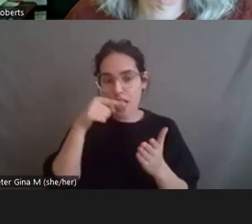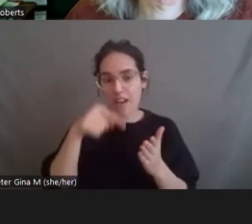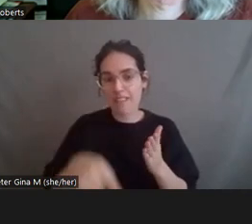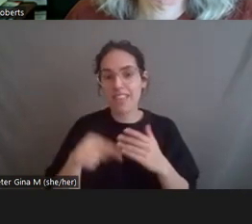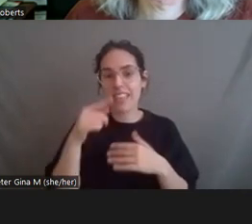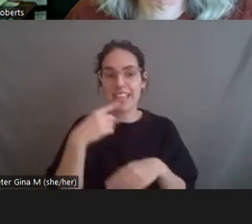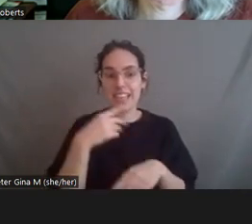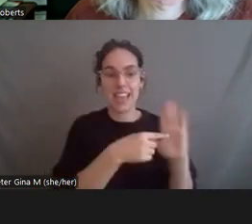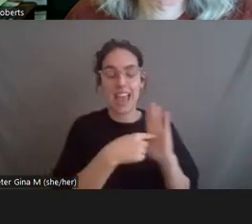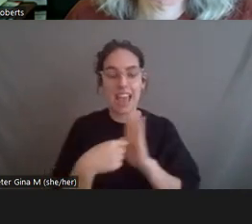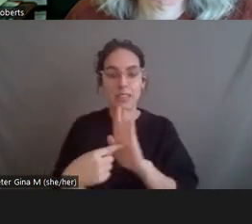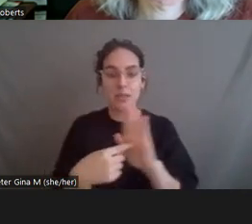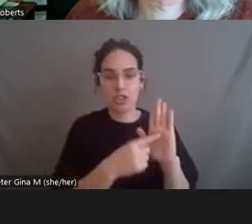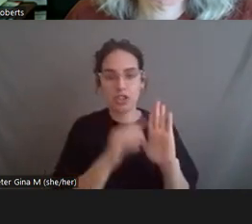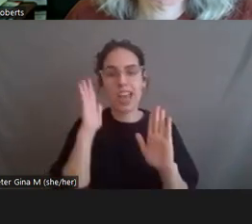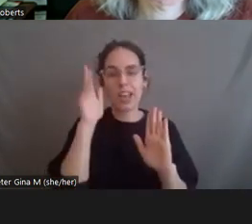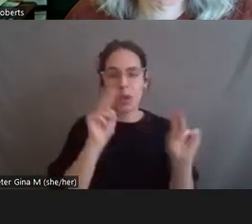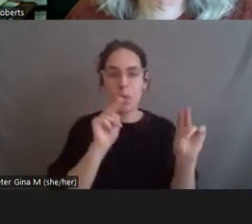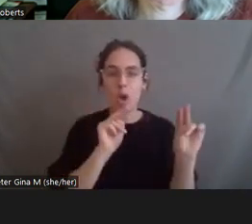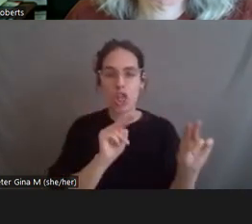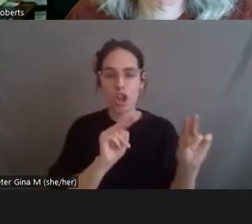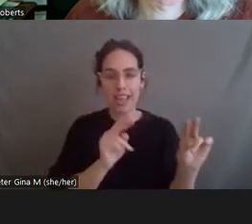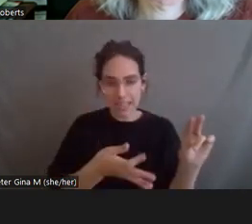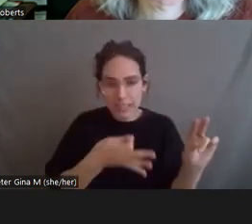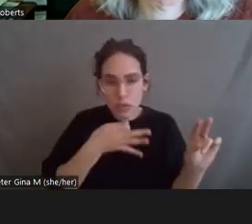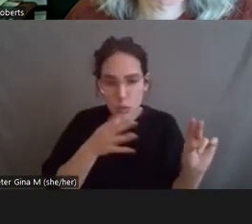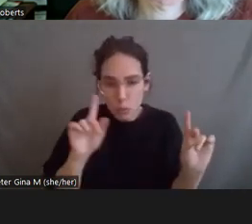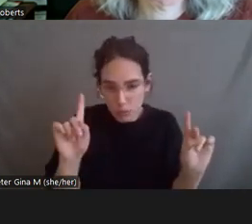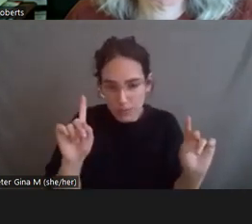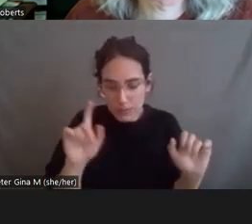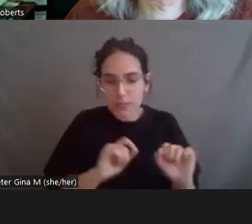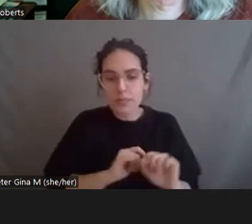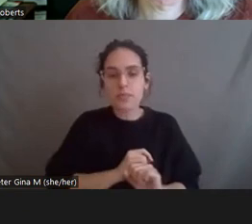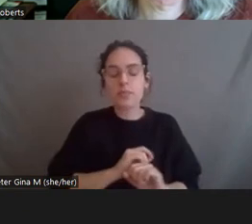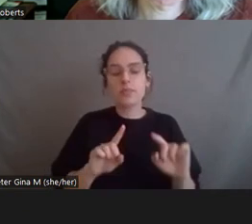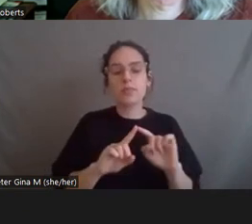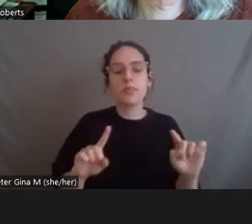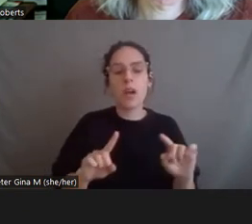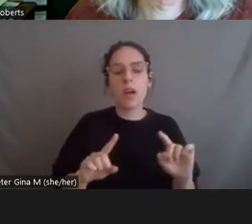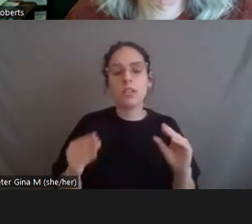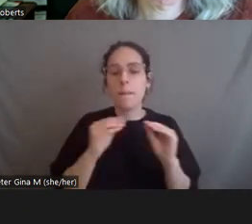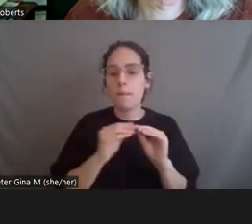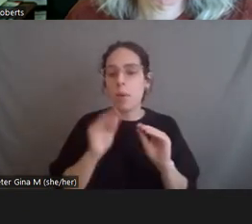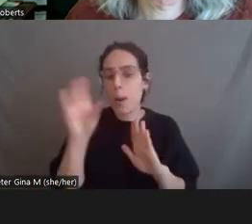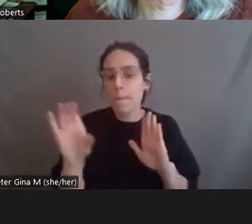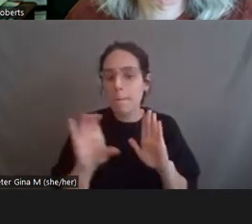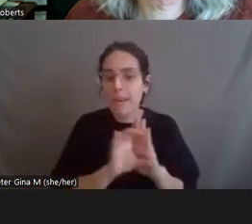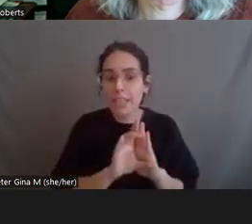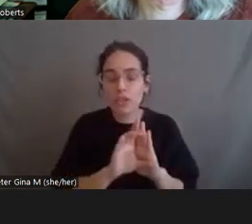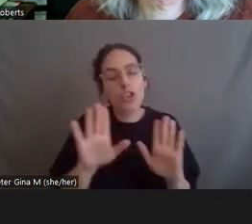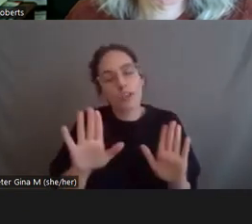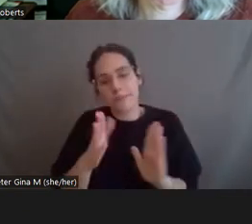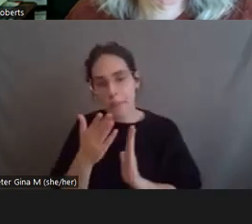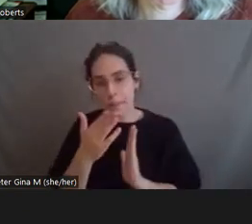will look at this together here in just a little bit, but some more images, rather paintings, we have